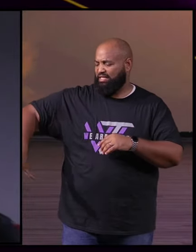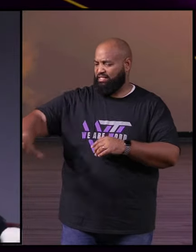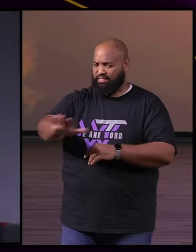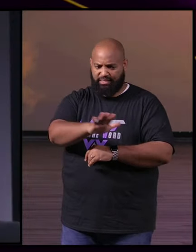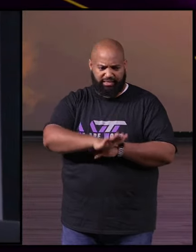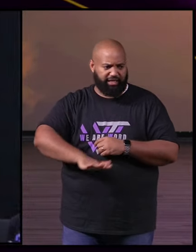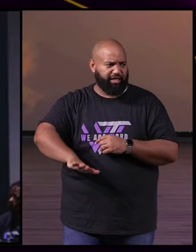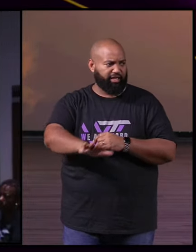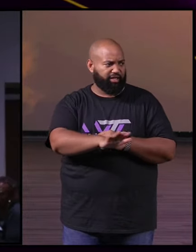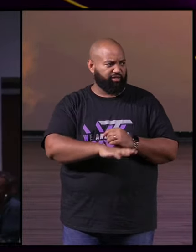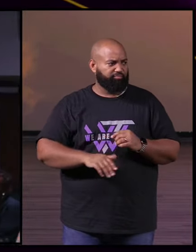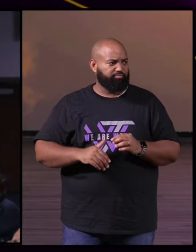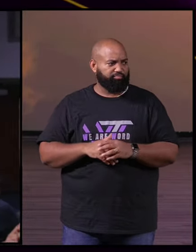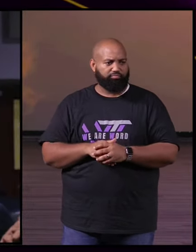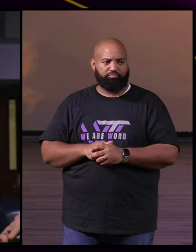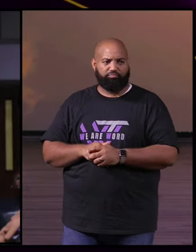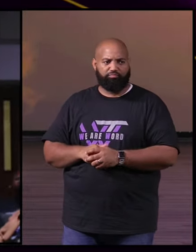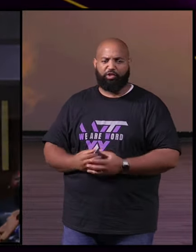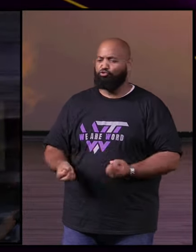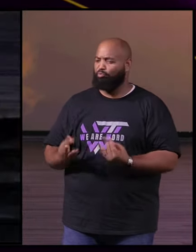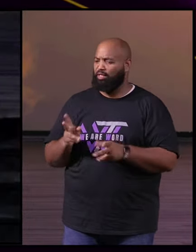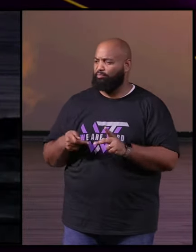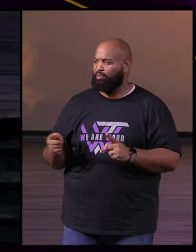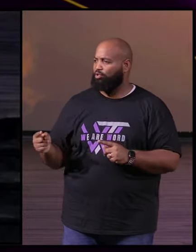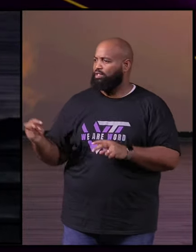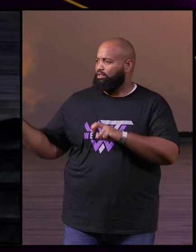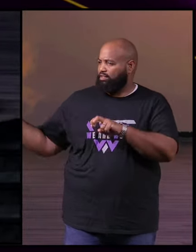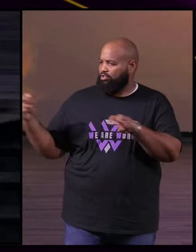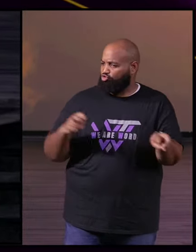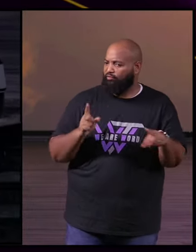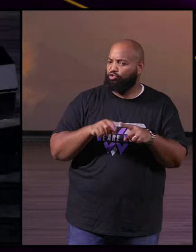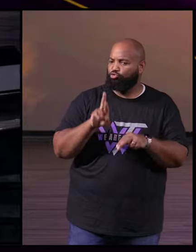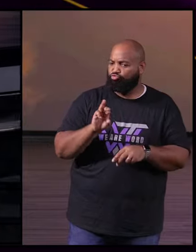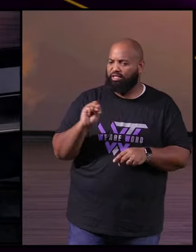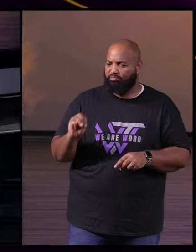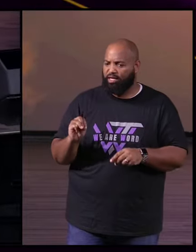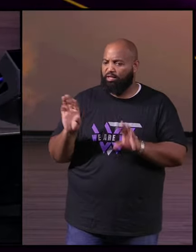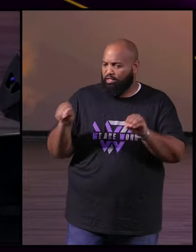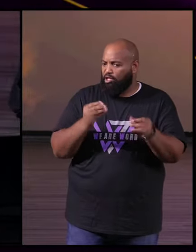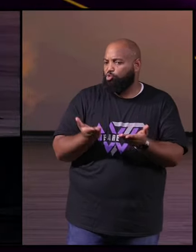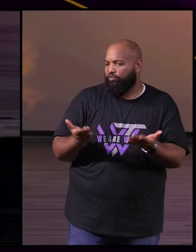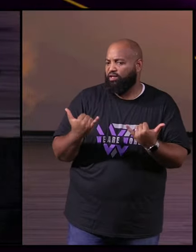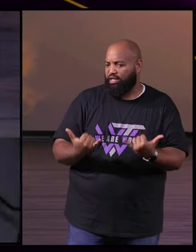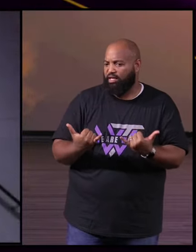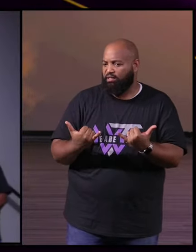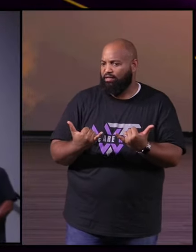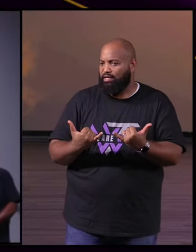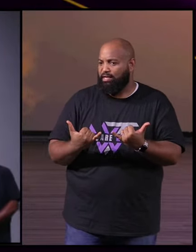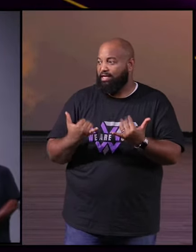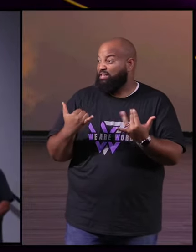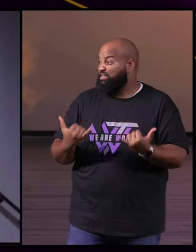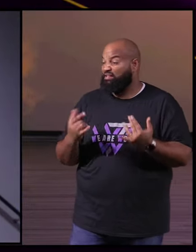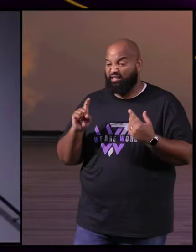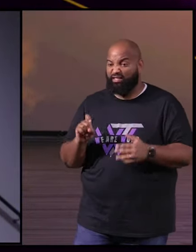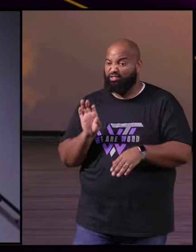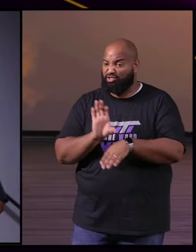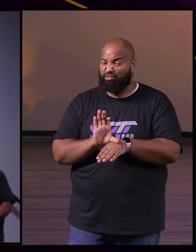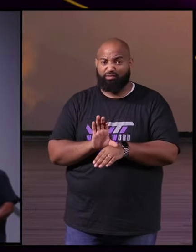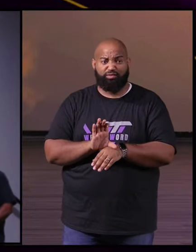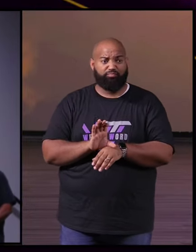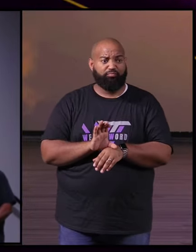Spring Hope. They're being built in various places. So people are relocating here. They're moving in this community. And when they get here, they need a